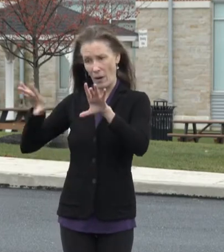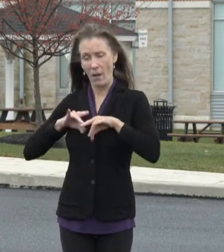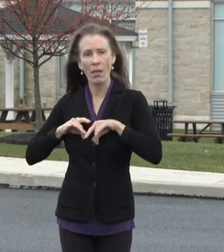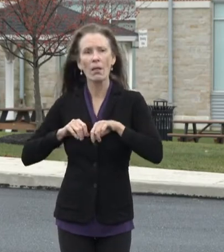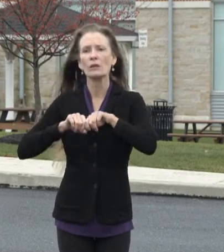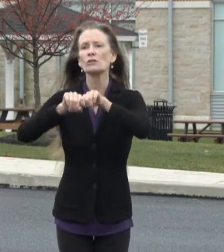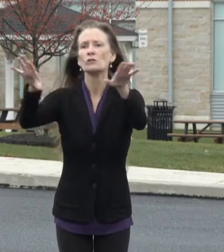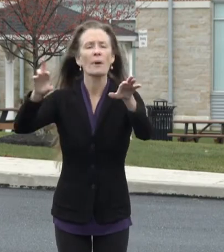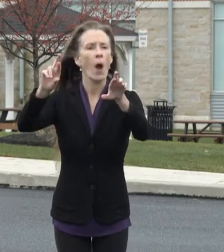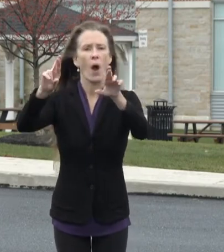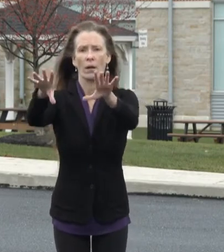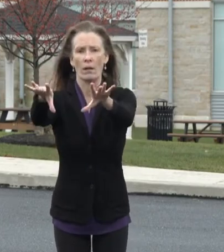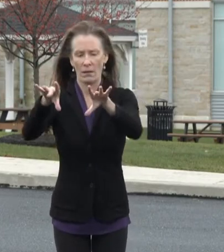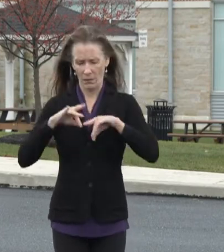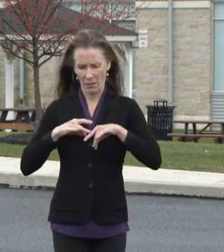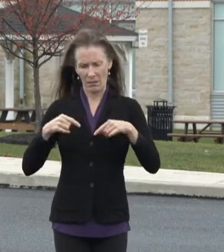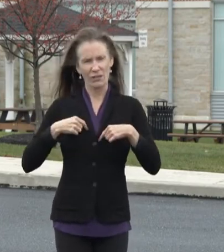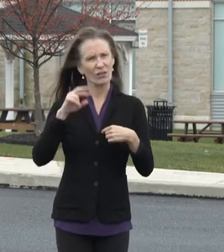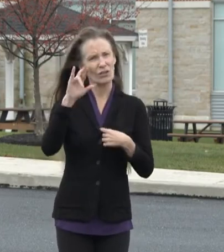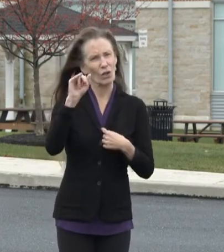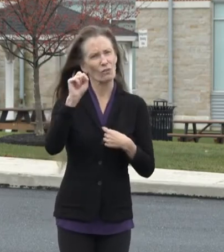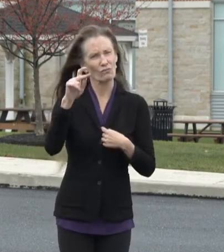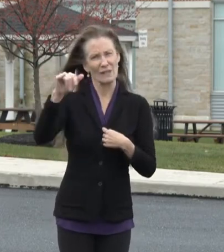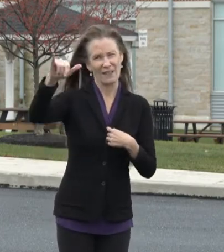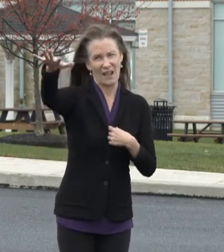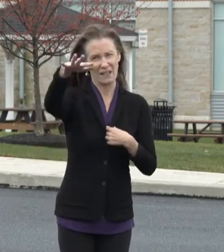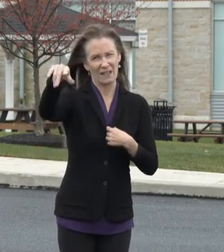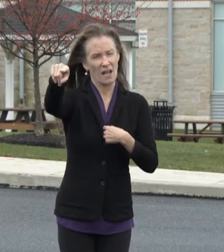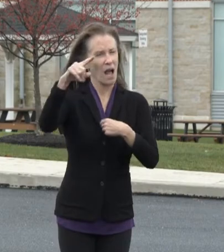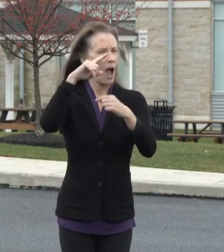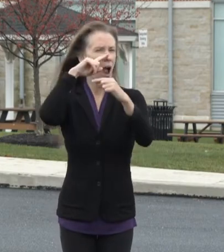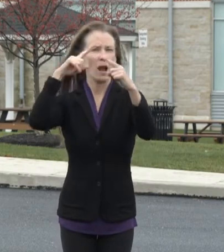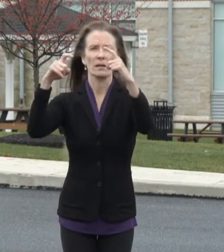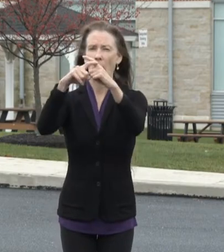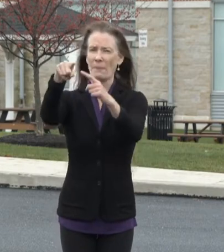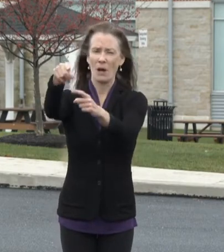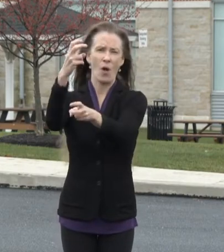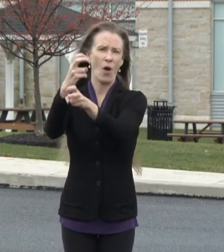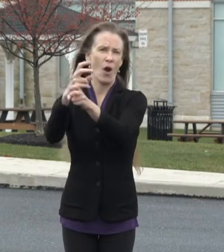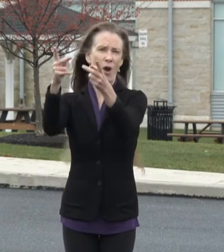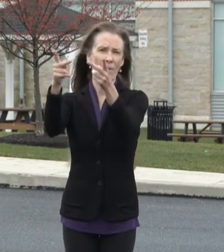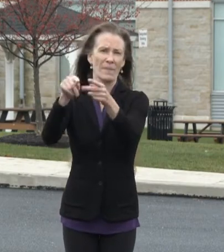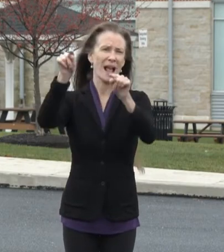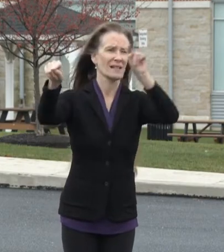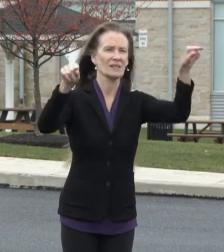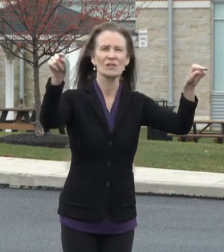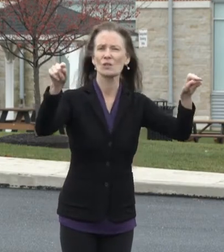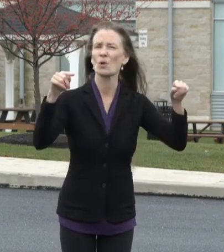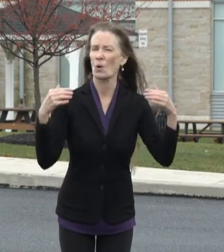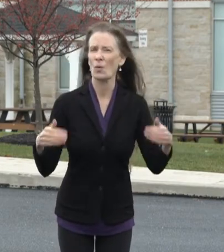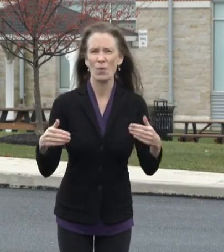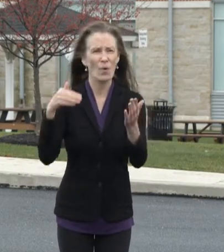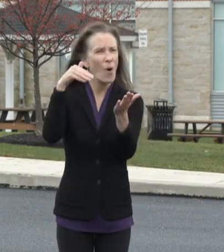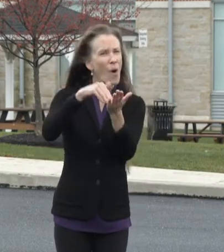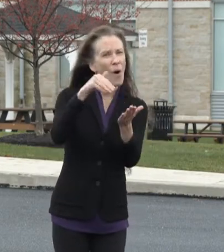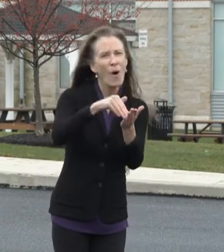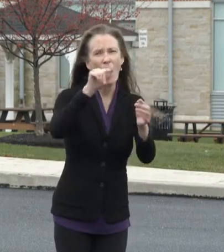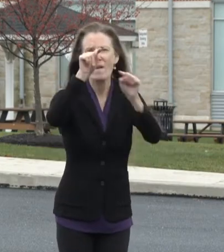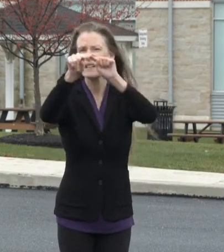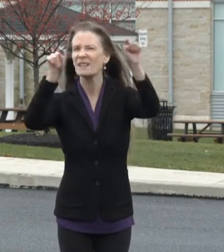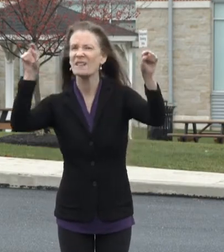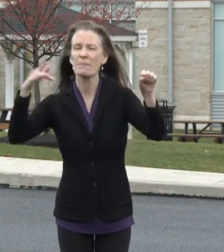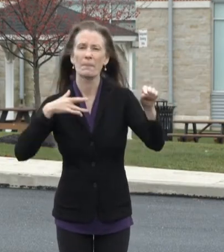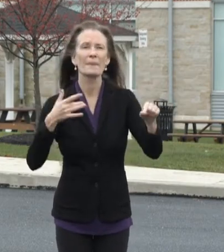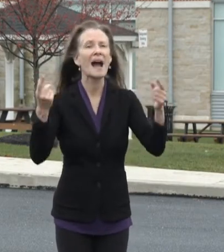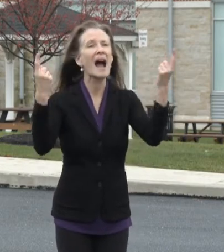to experience additional complications from COVID-19. As is often the case, as we know, of our long-term residents or